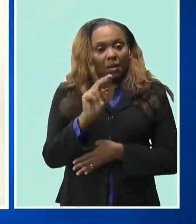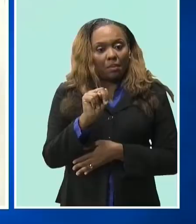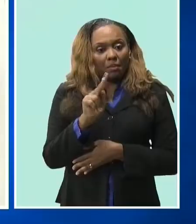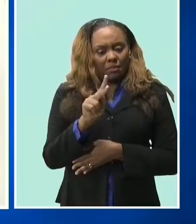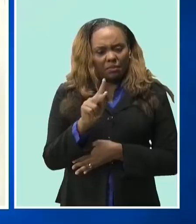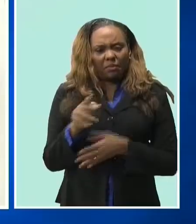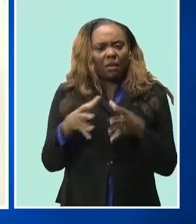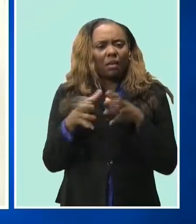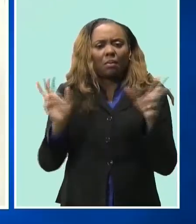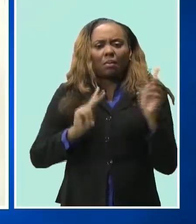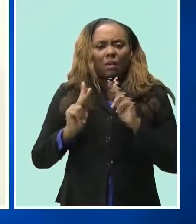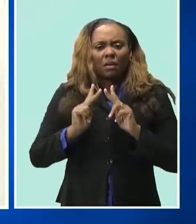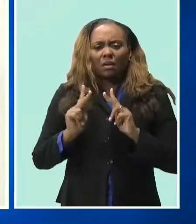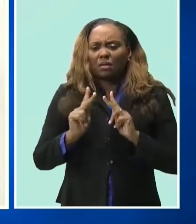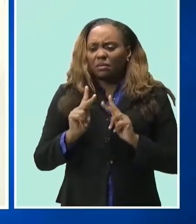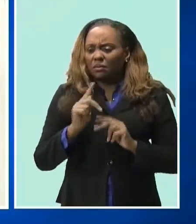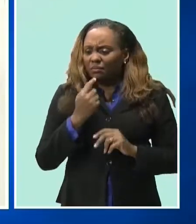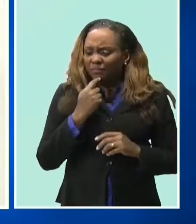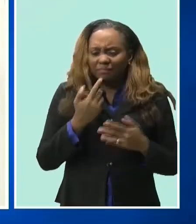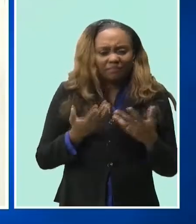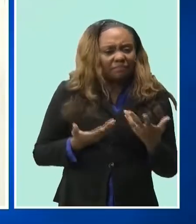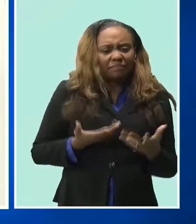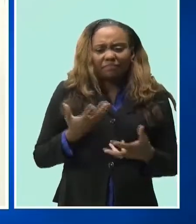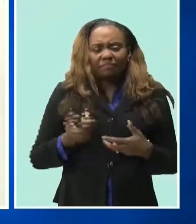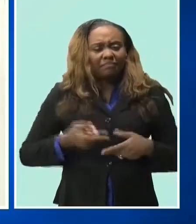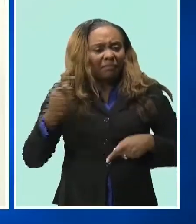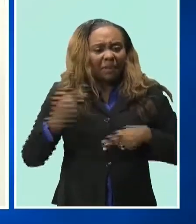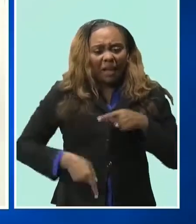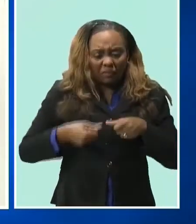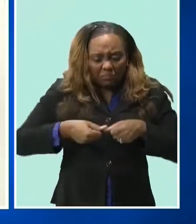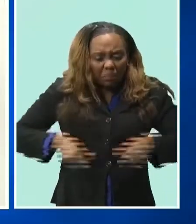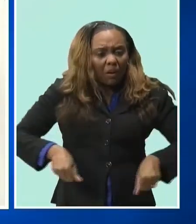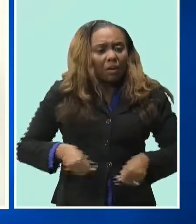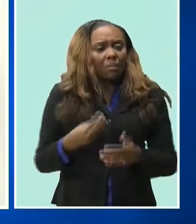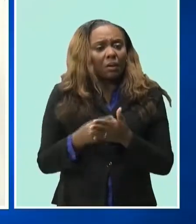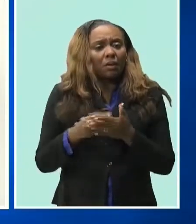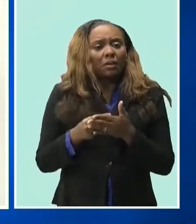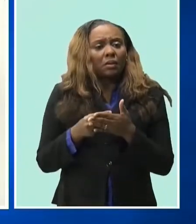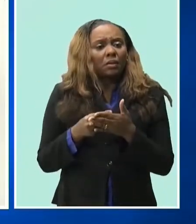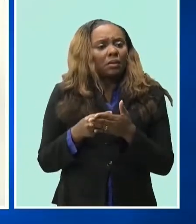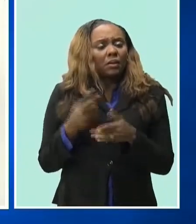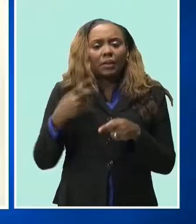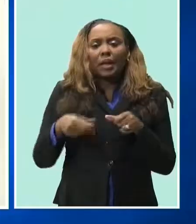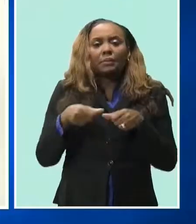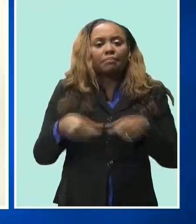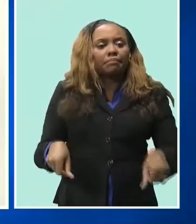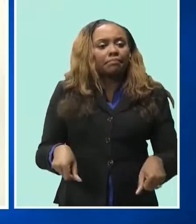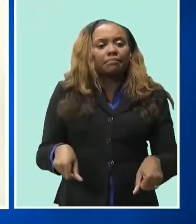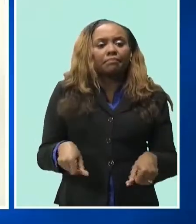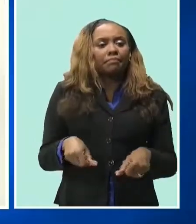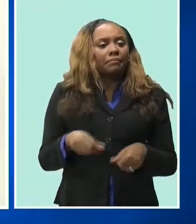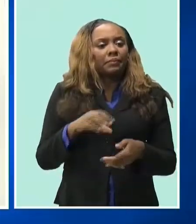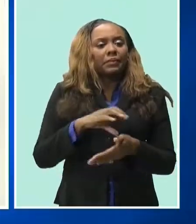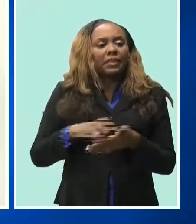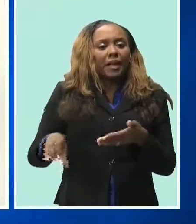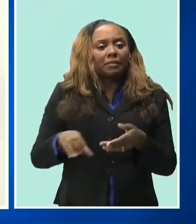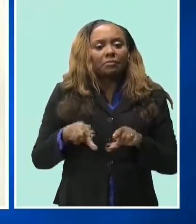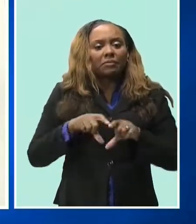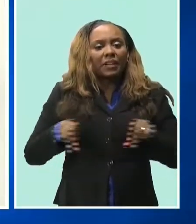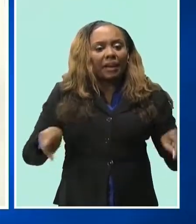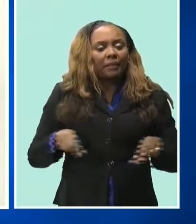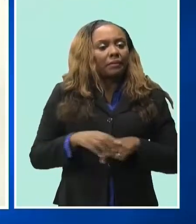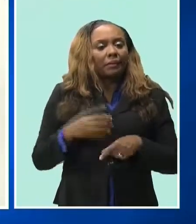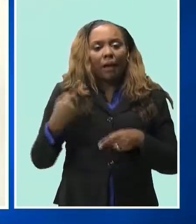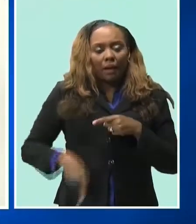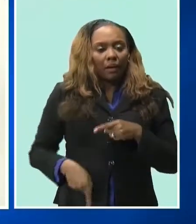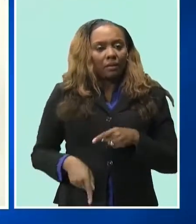concerns regarding the inability to be able to do deposits at the banks. And I'm pleased to report that the Attorney General